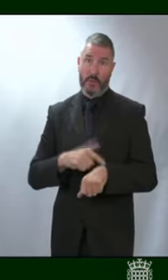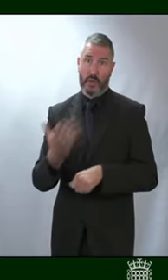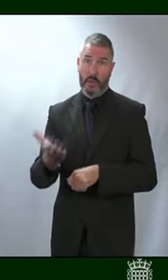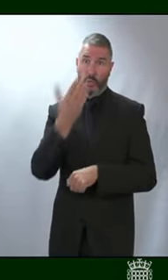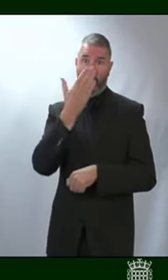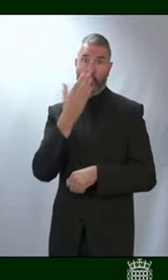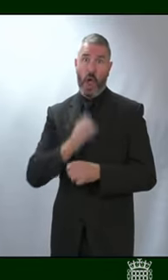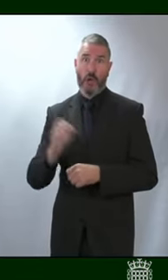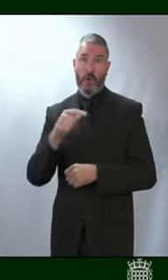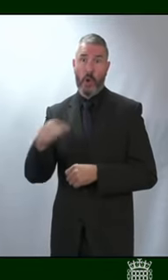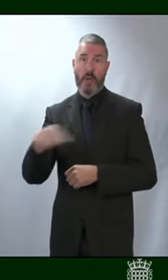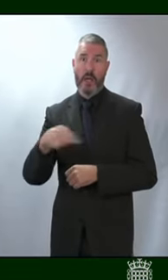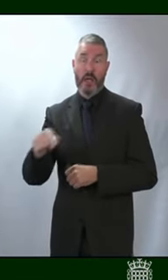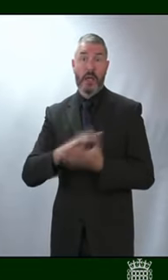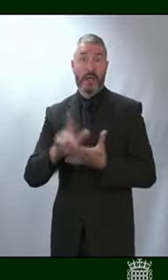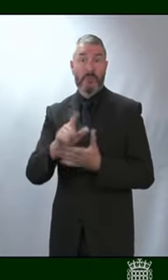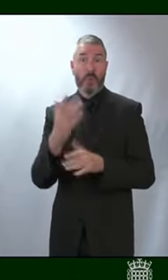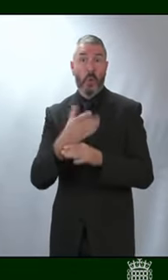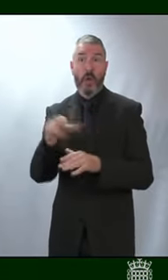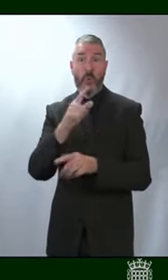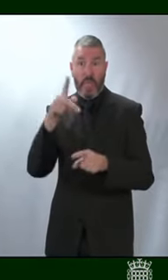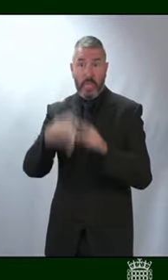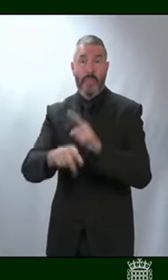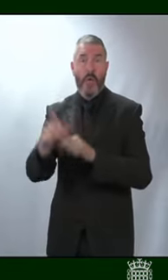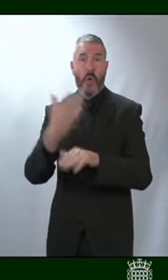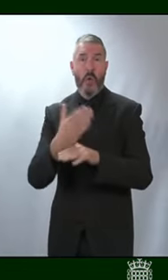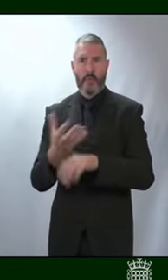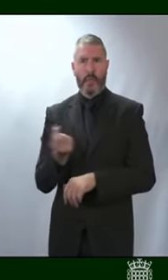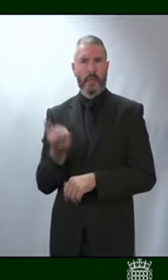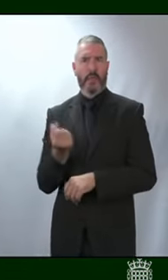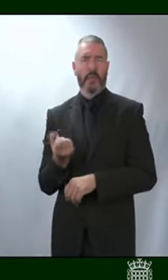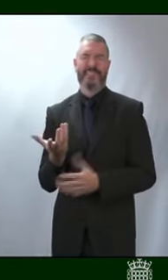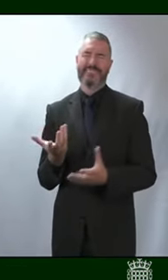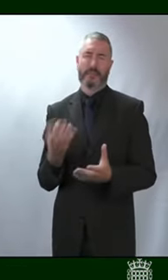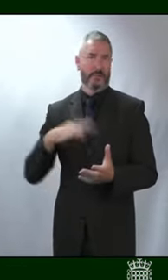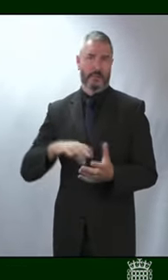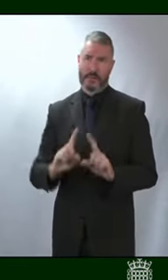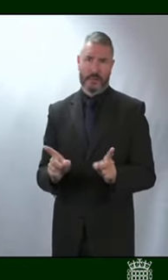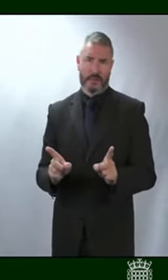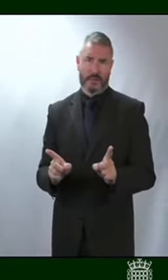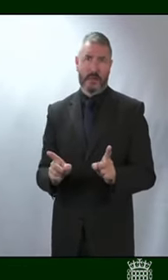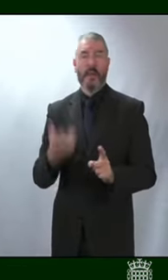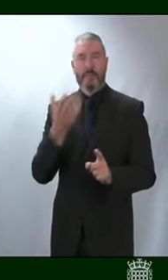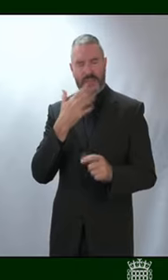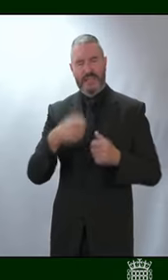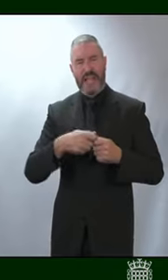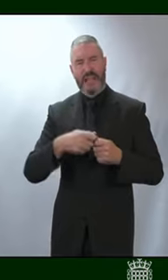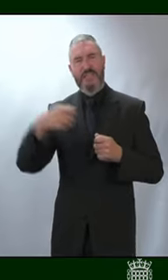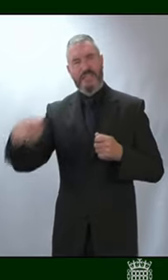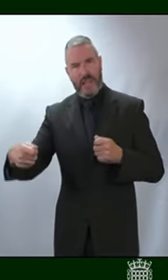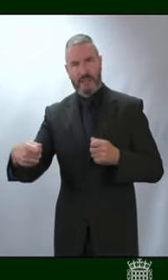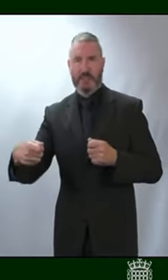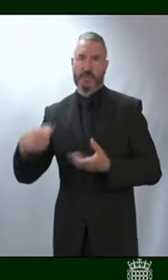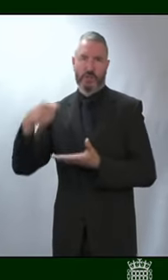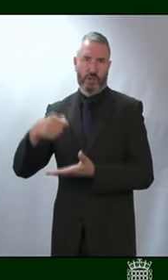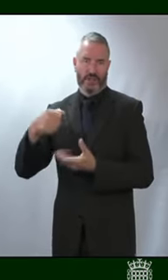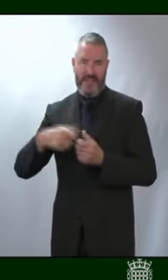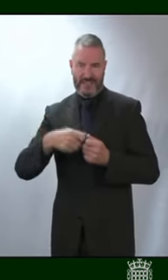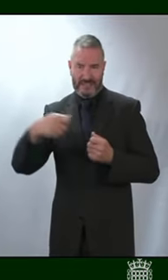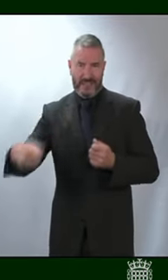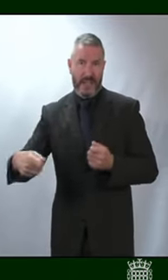Workers are facing the dole today. Will the Government instruct the Chancellor to extend the furlough scheme and stop 1